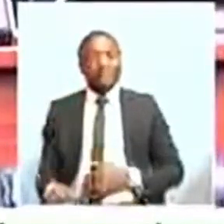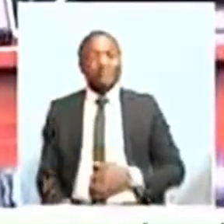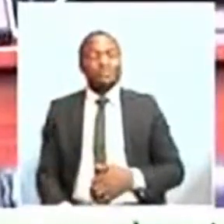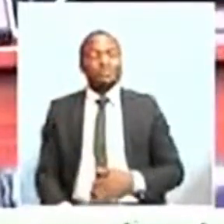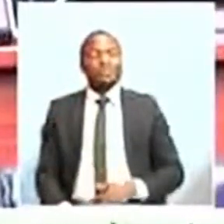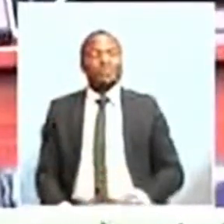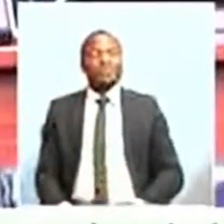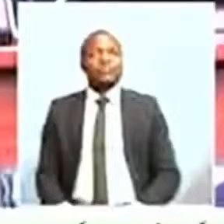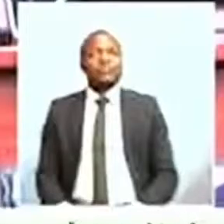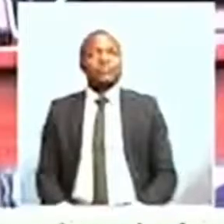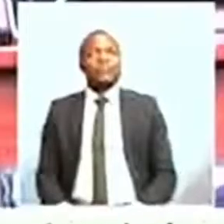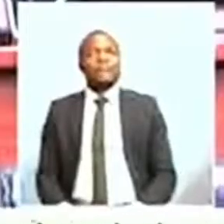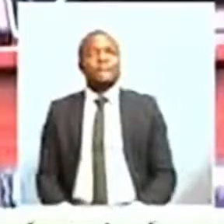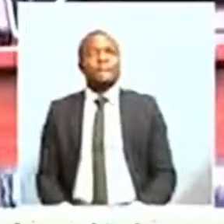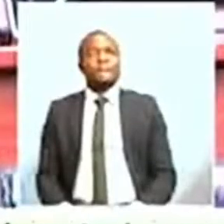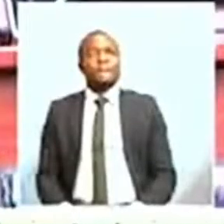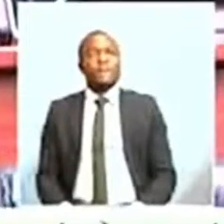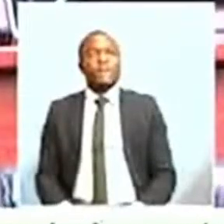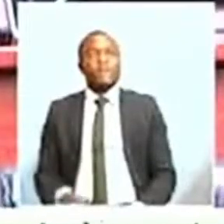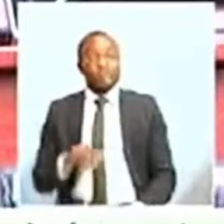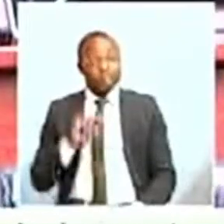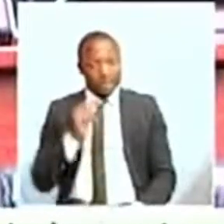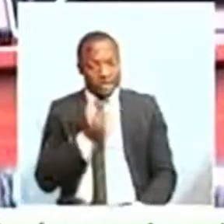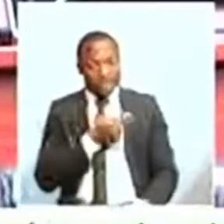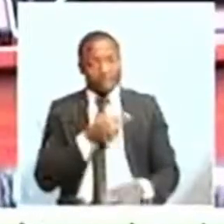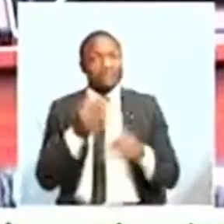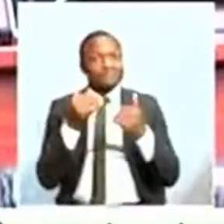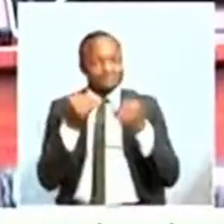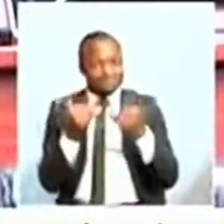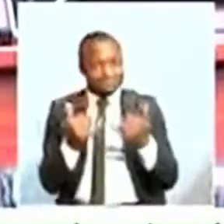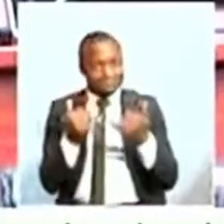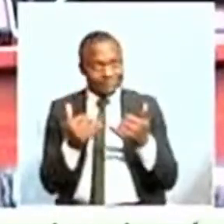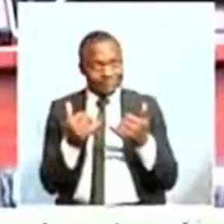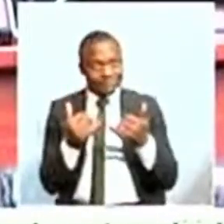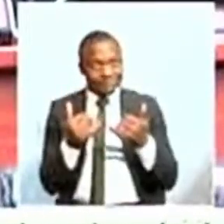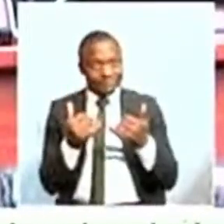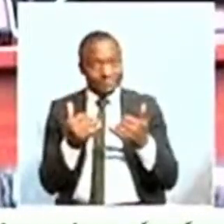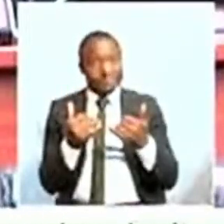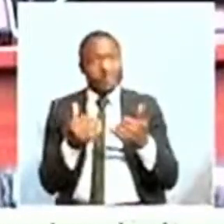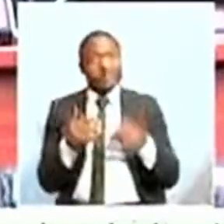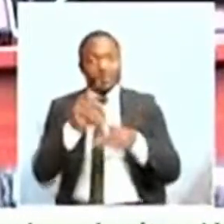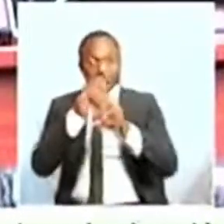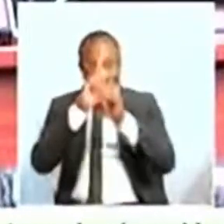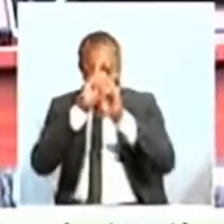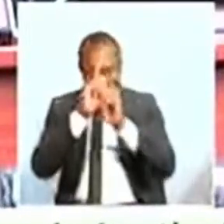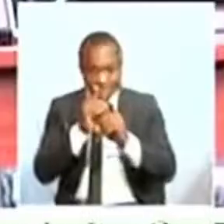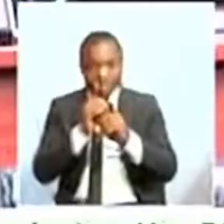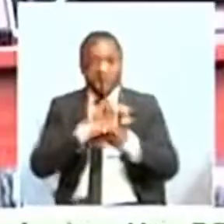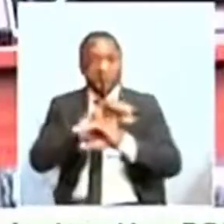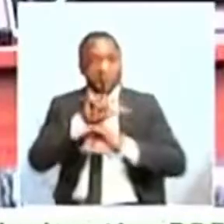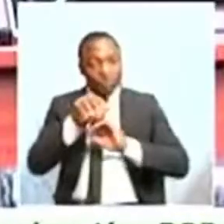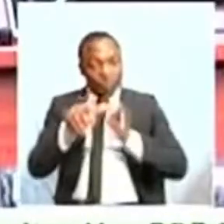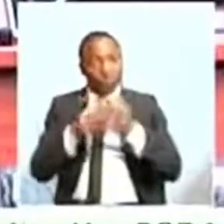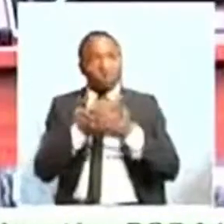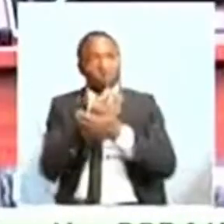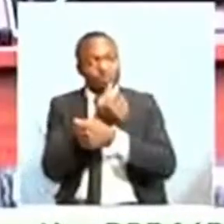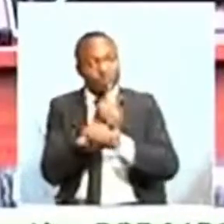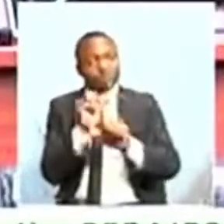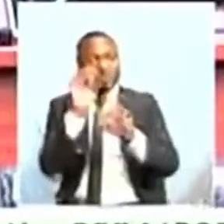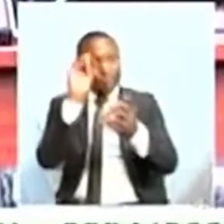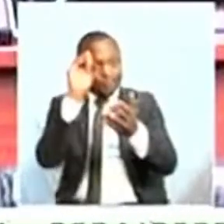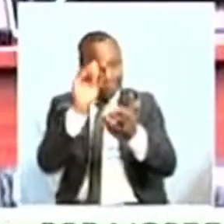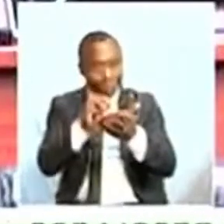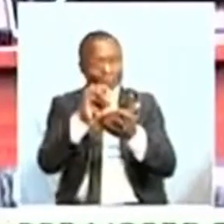that we have now, going forward, decided that all measures will be put in